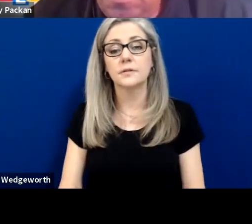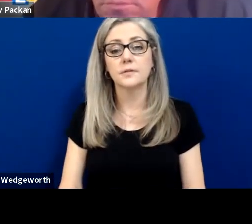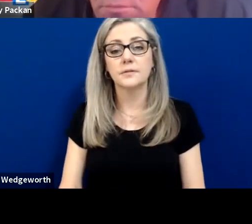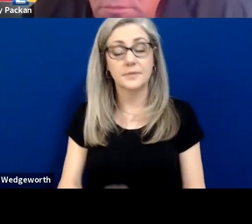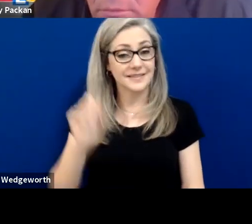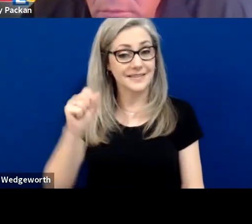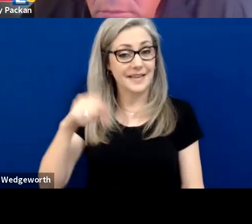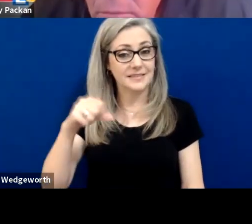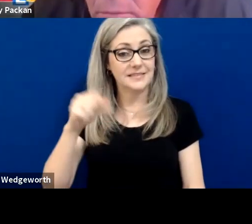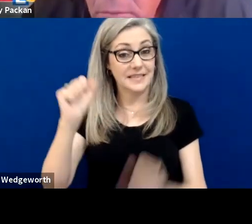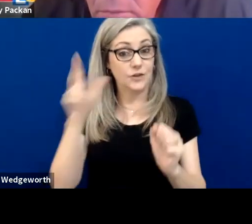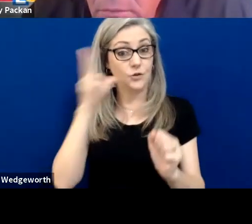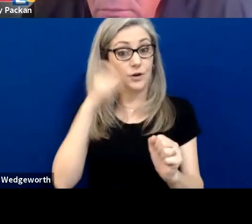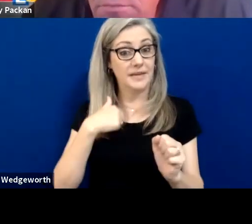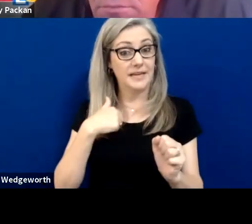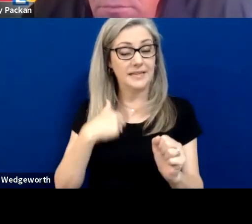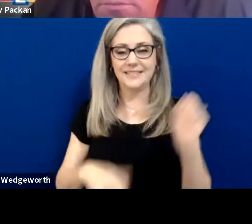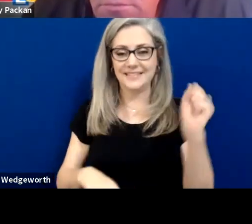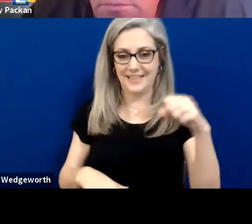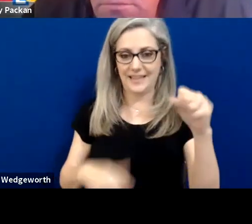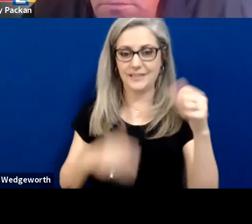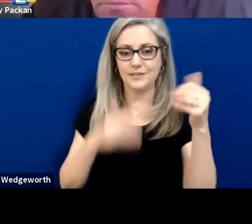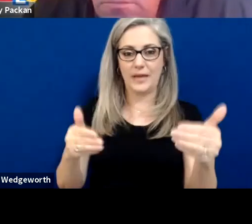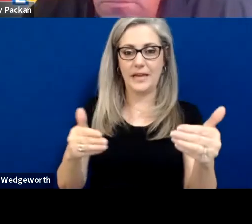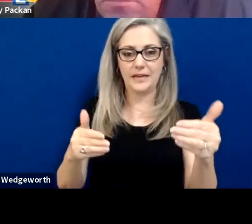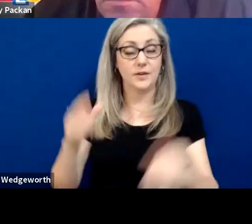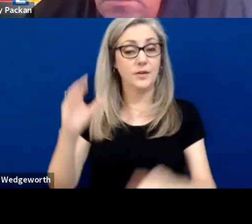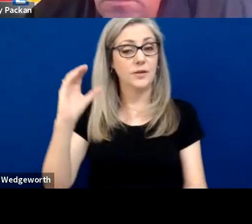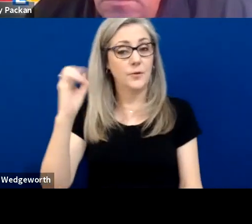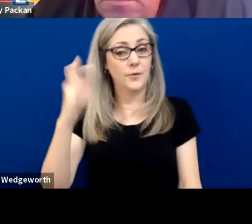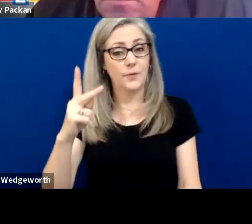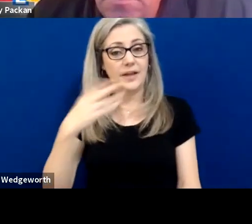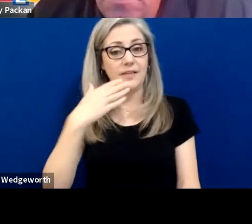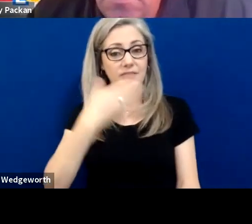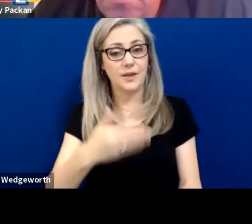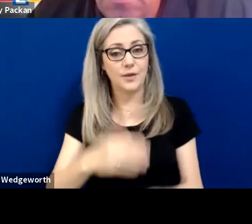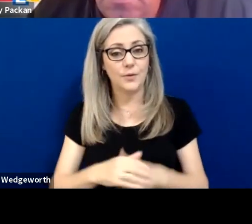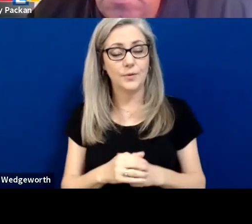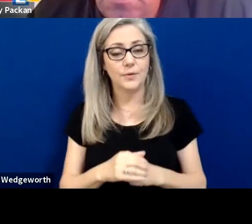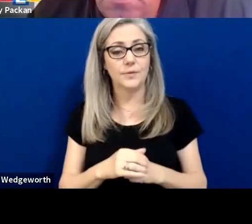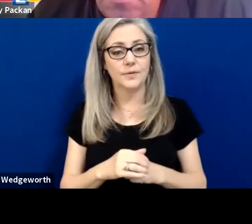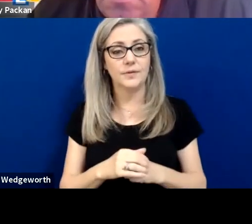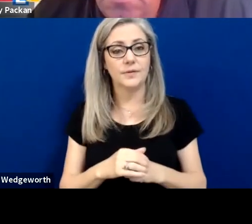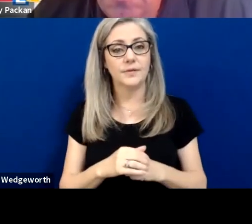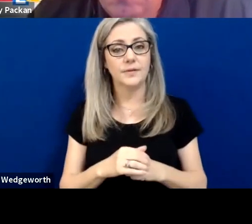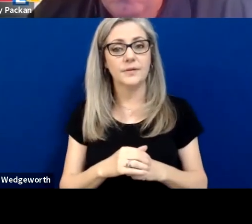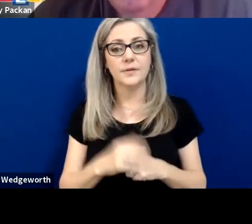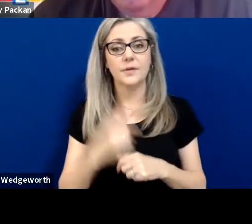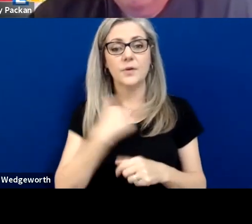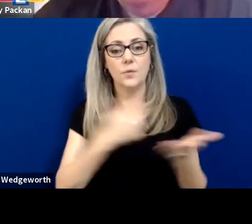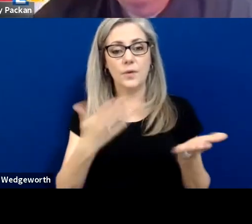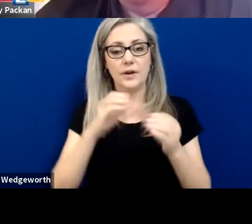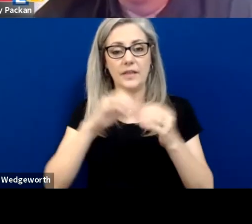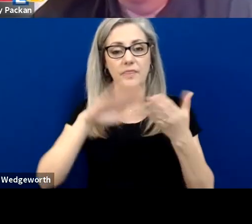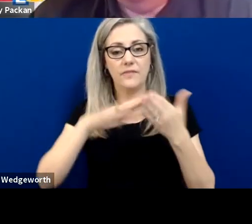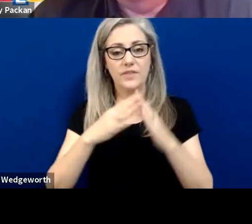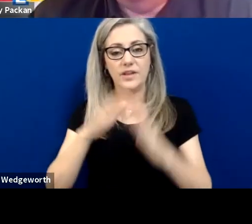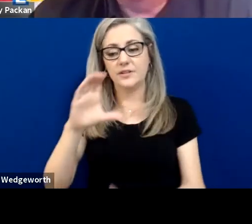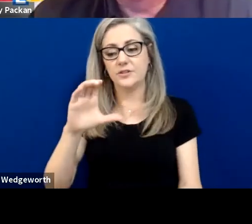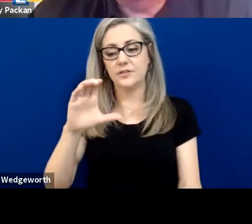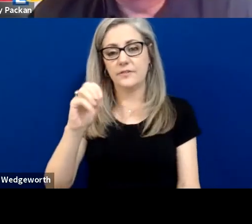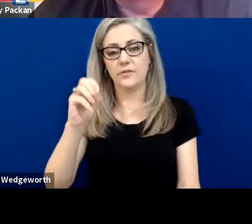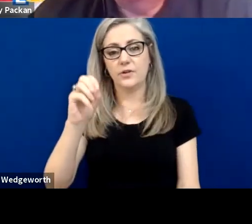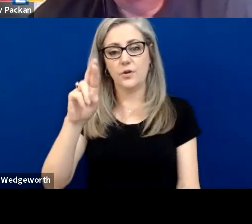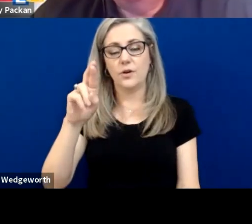Yes, can you hear me? Yep, go ahead. Okay, thank you. A resident here in the Villages of Carmel, and